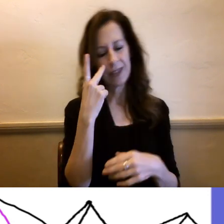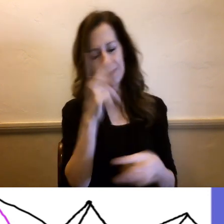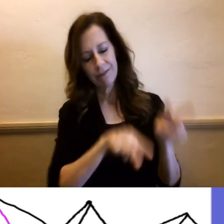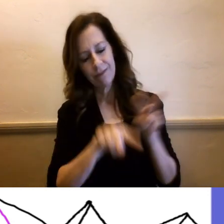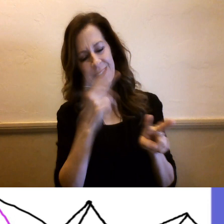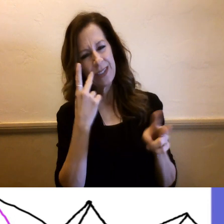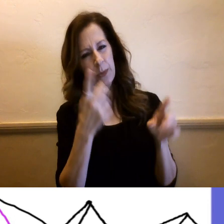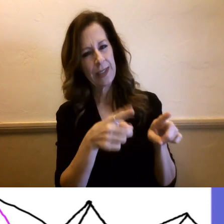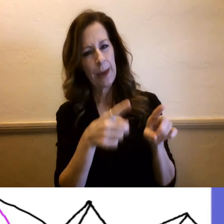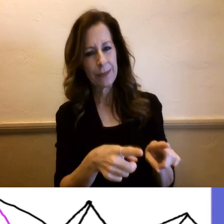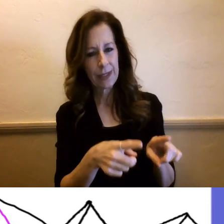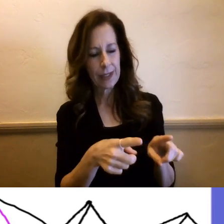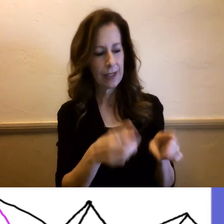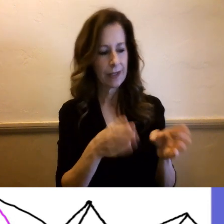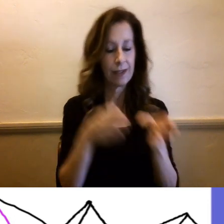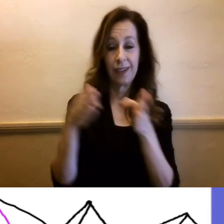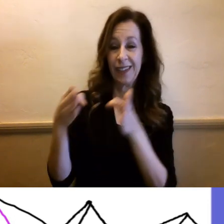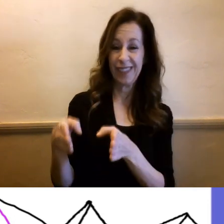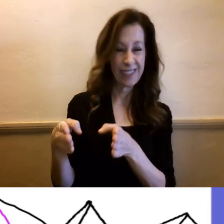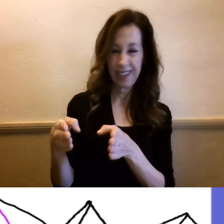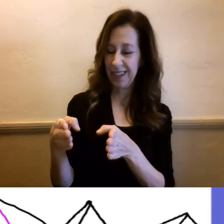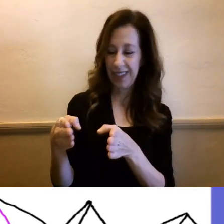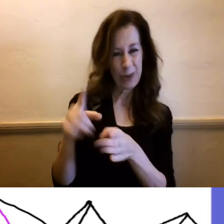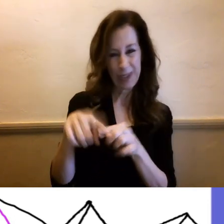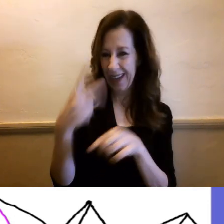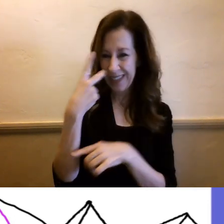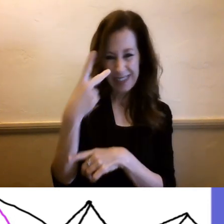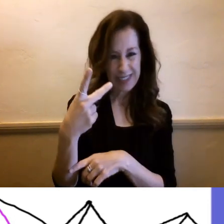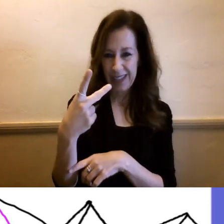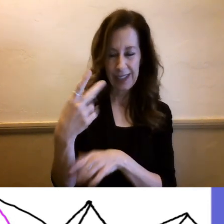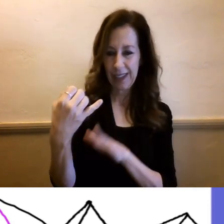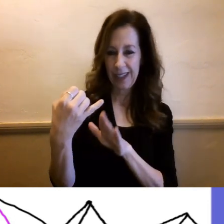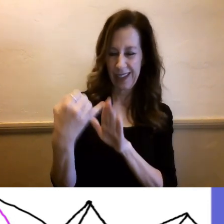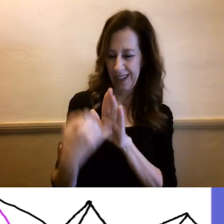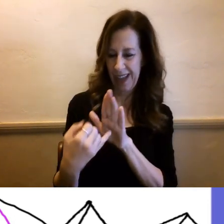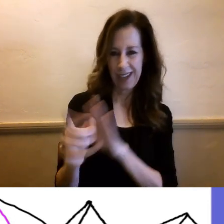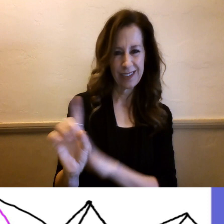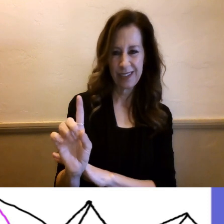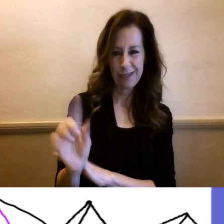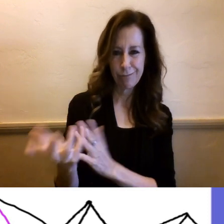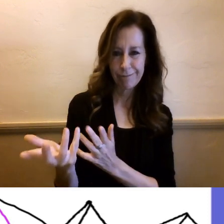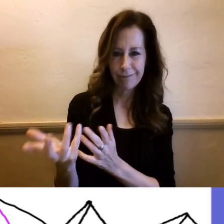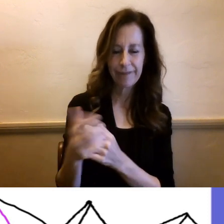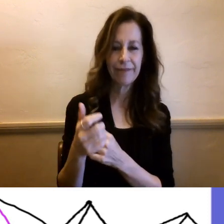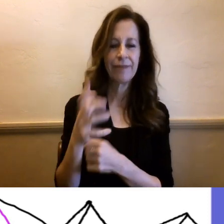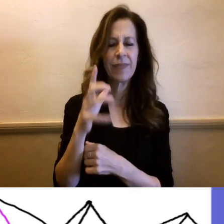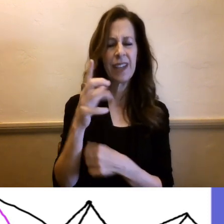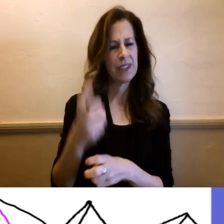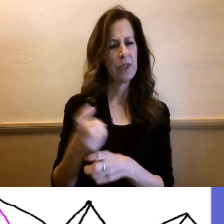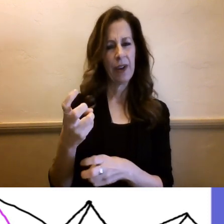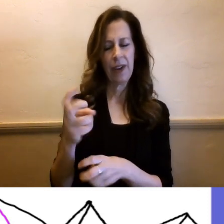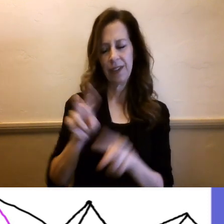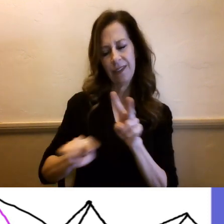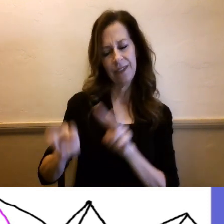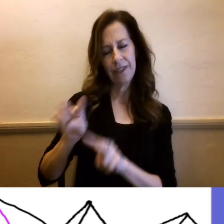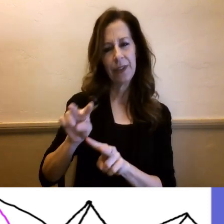of see what's going on behind it. For this one, you can't really see where those lines end up, all right? And it